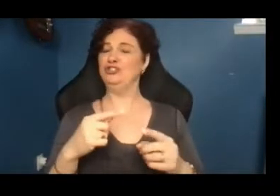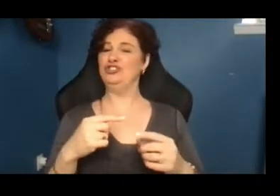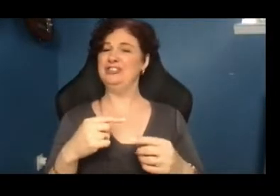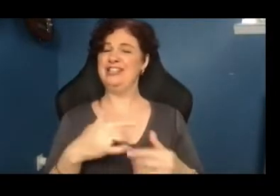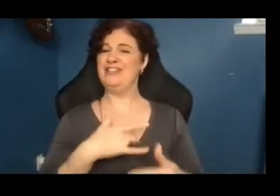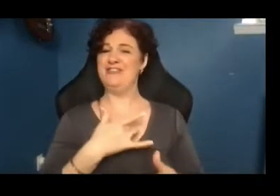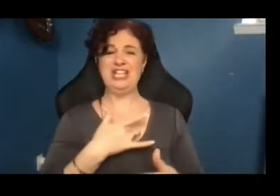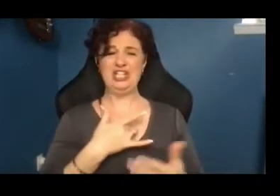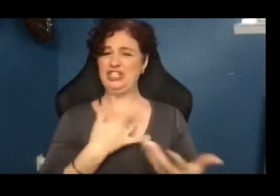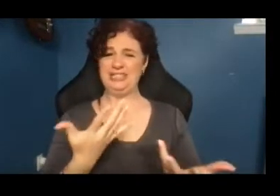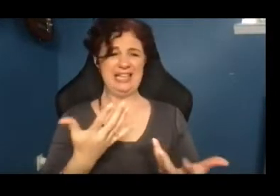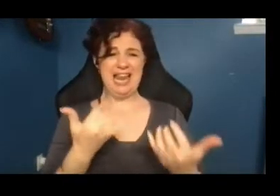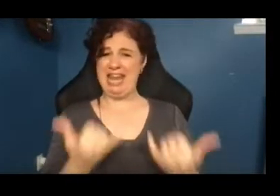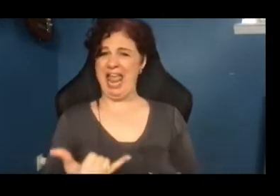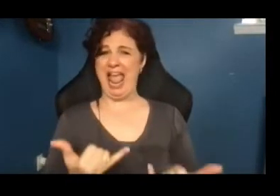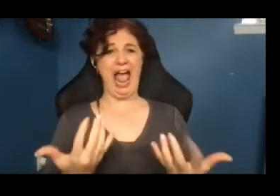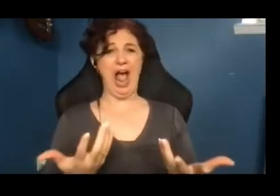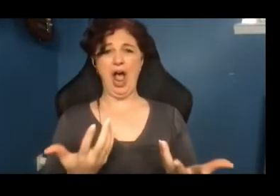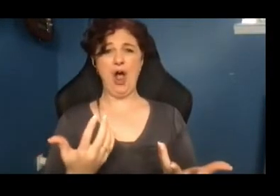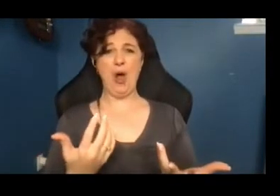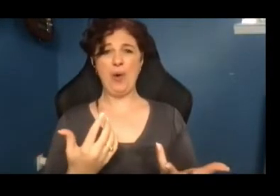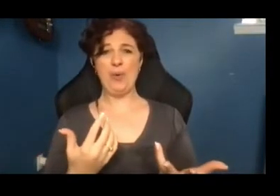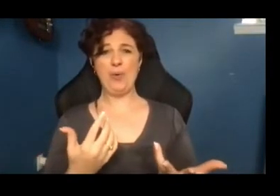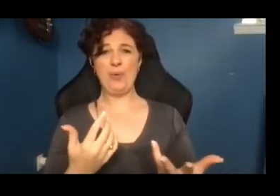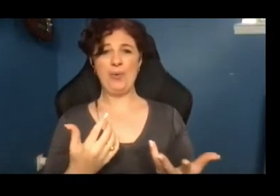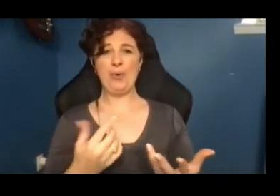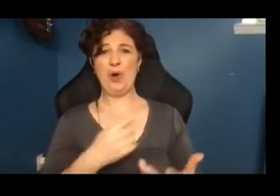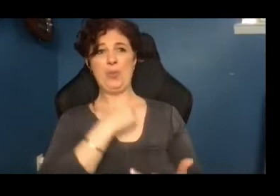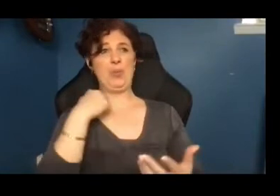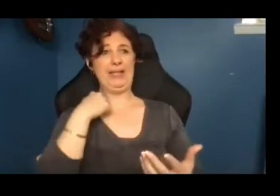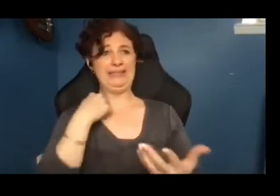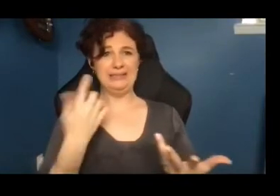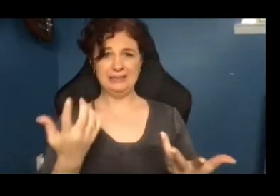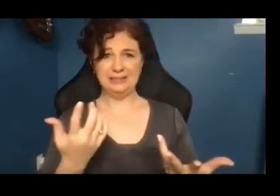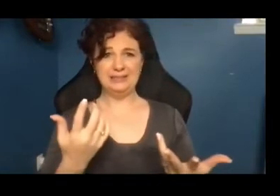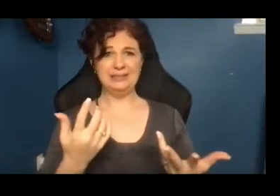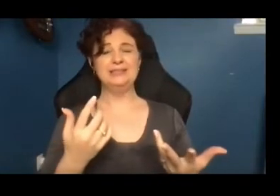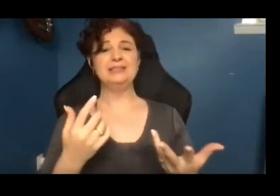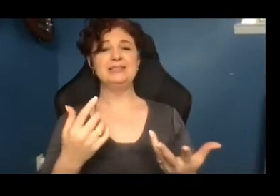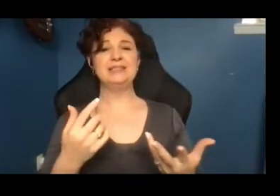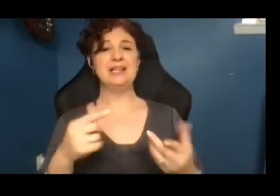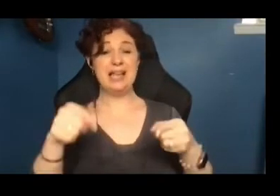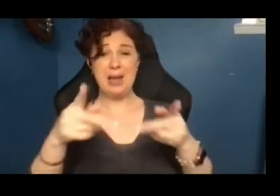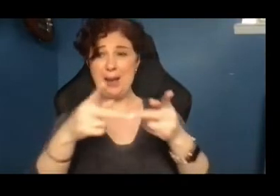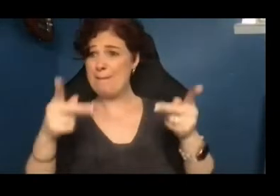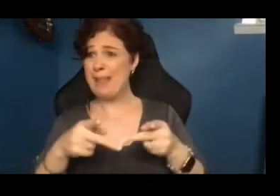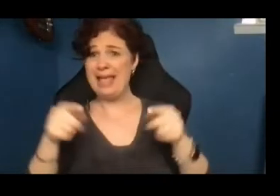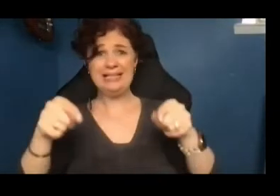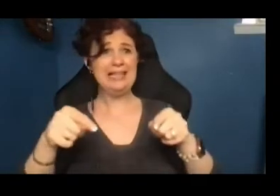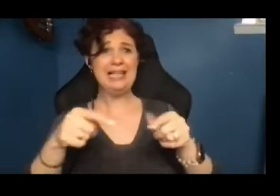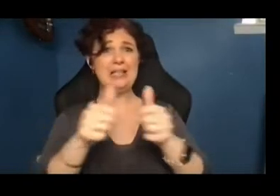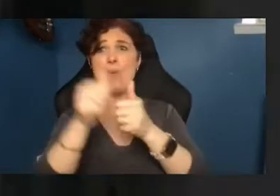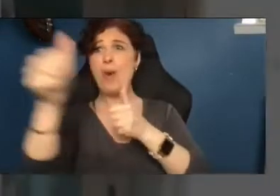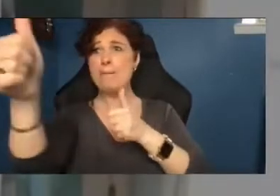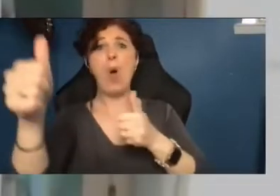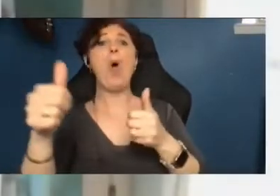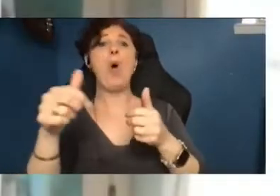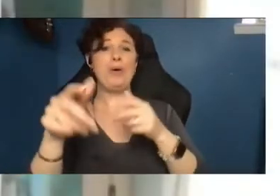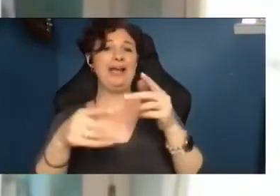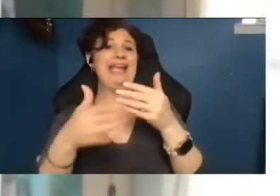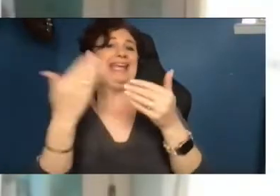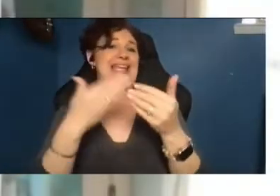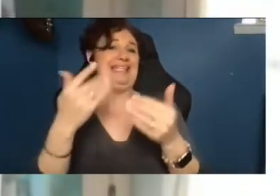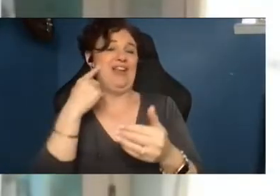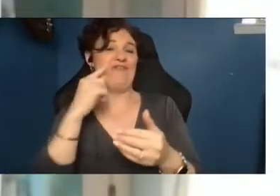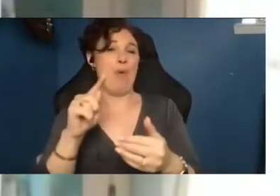She feels that she's now a sitting target. A place like this, so remote, was a place where it would have been easy